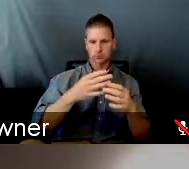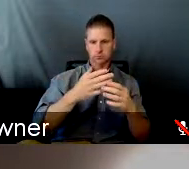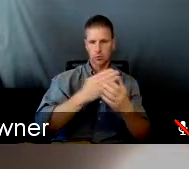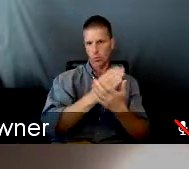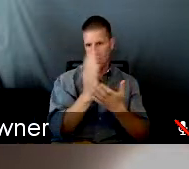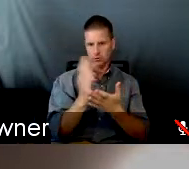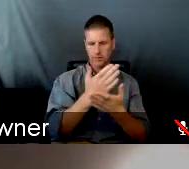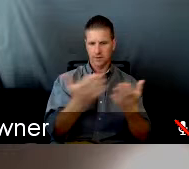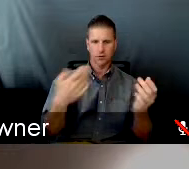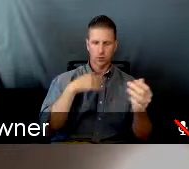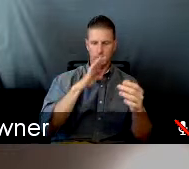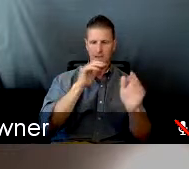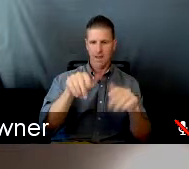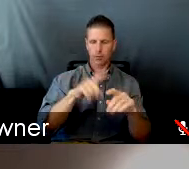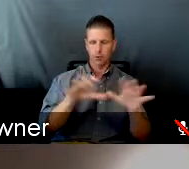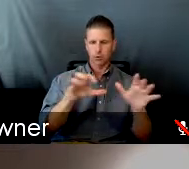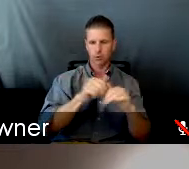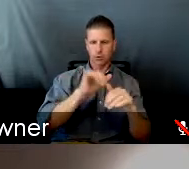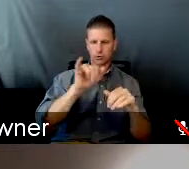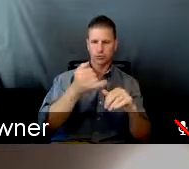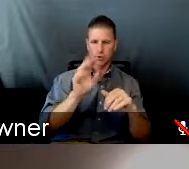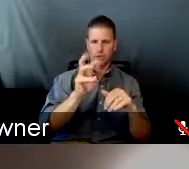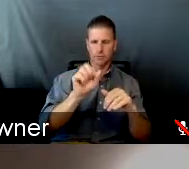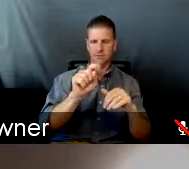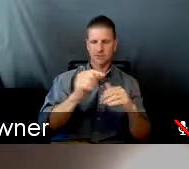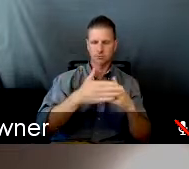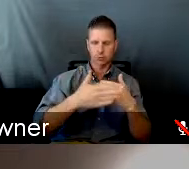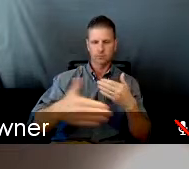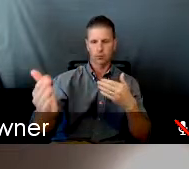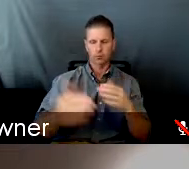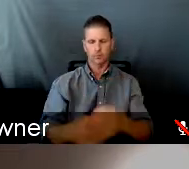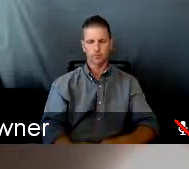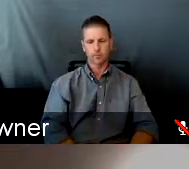that we're going to be able to do with JWST going forward.